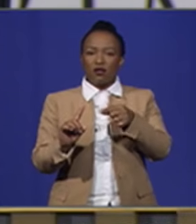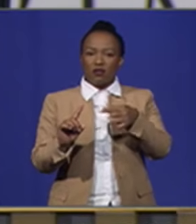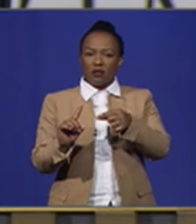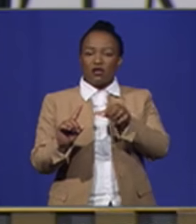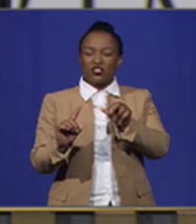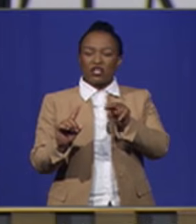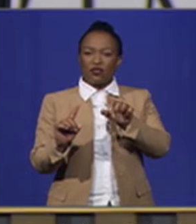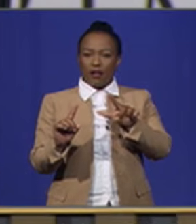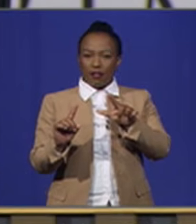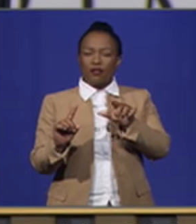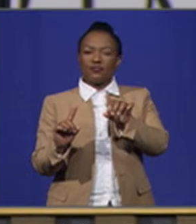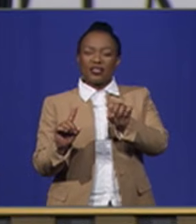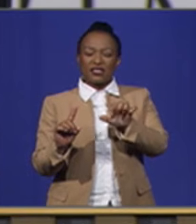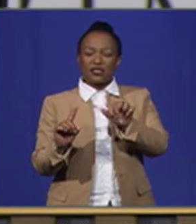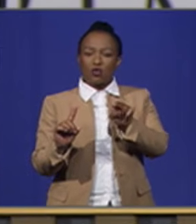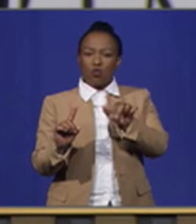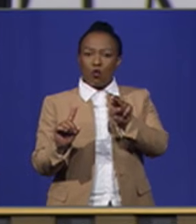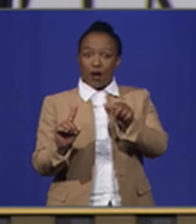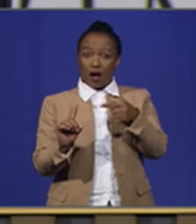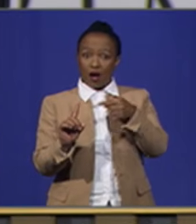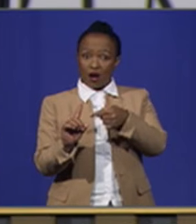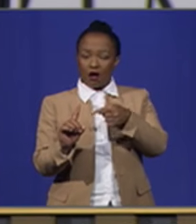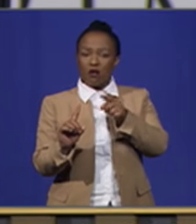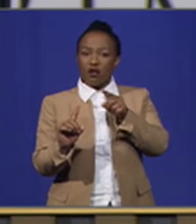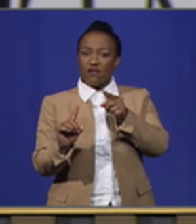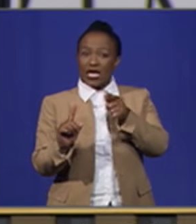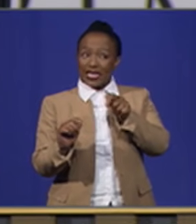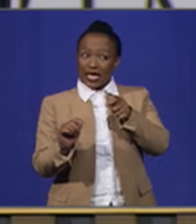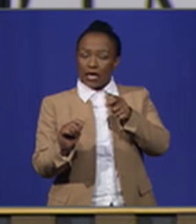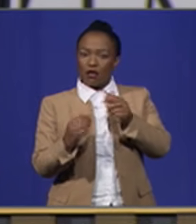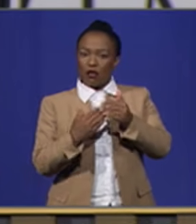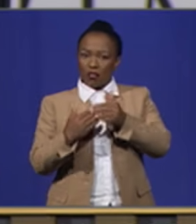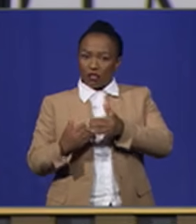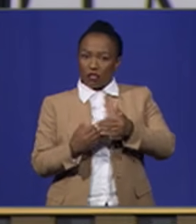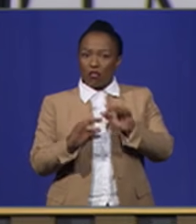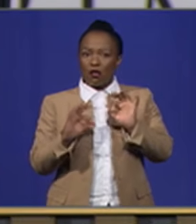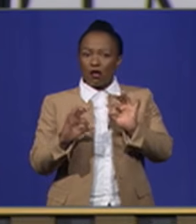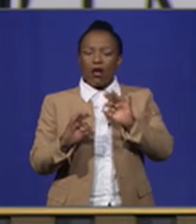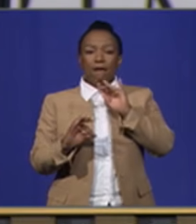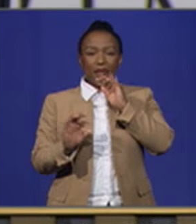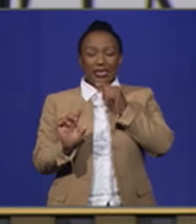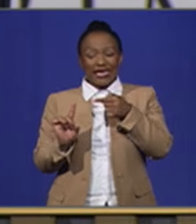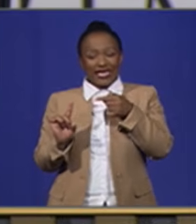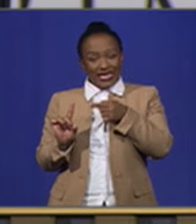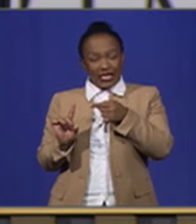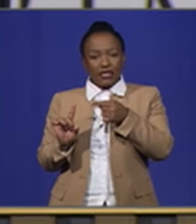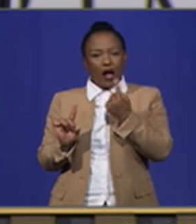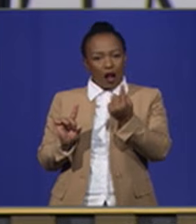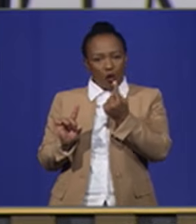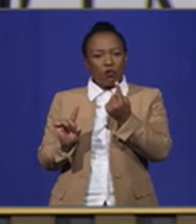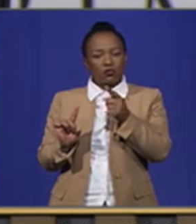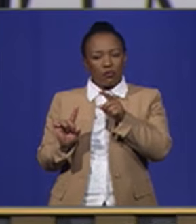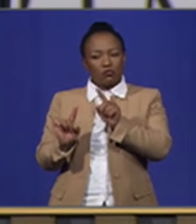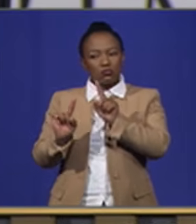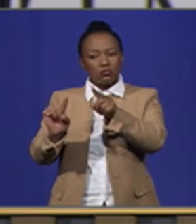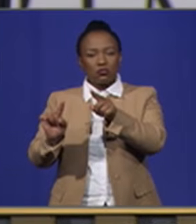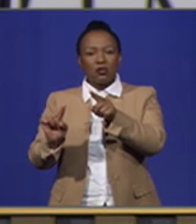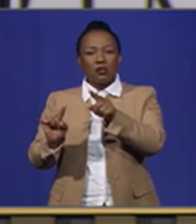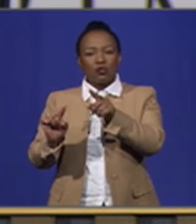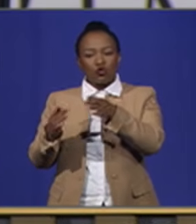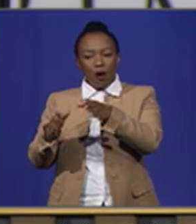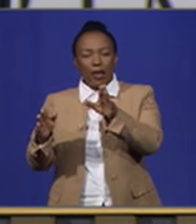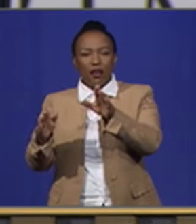the key, he was supposed to open that safe and not provide the key to